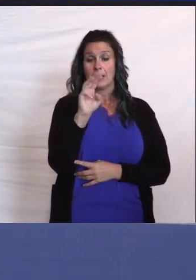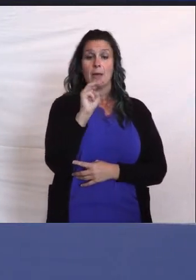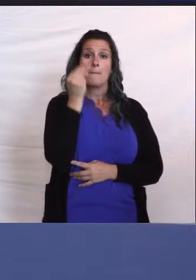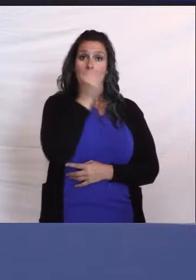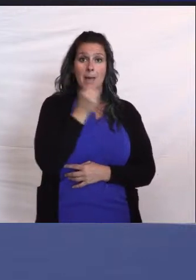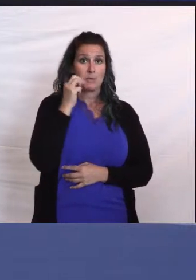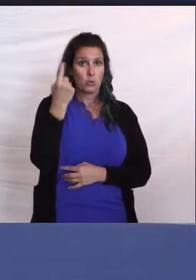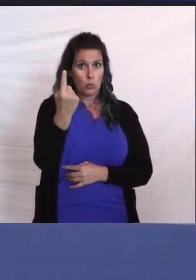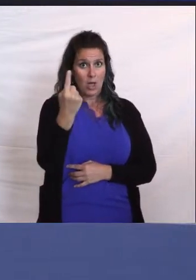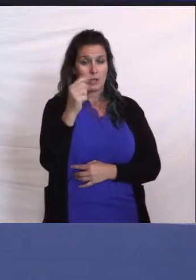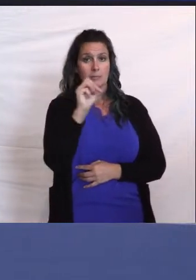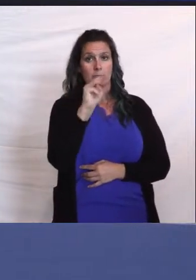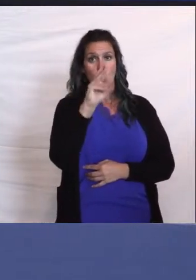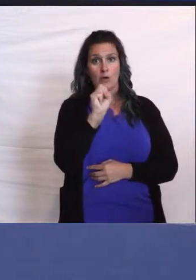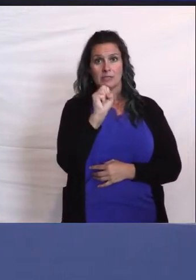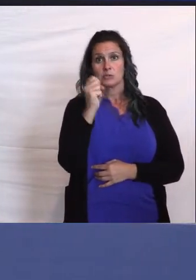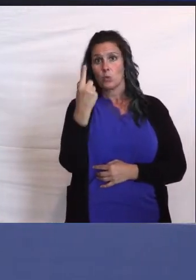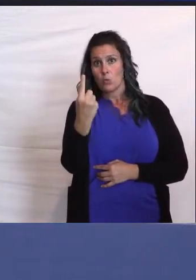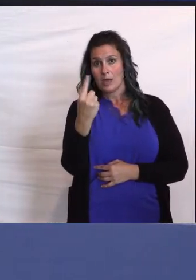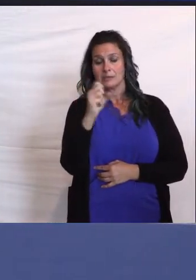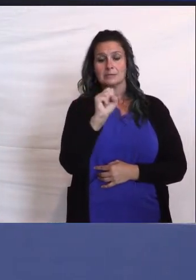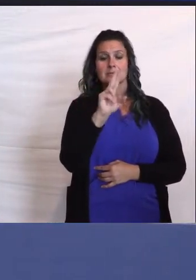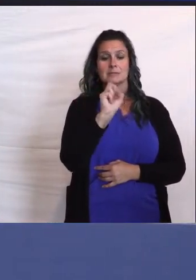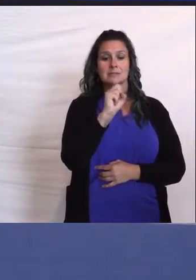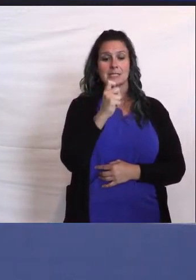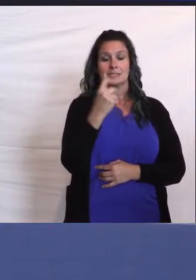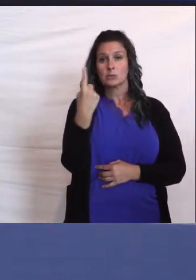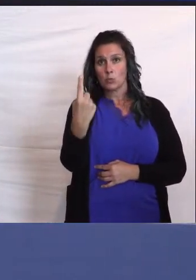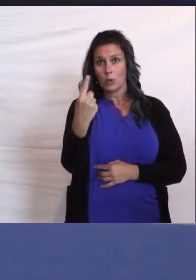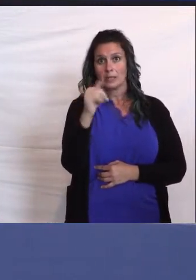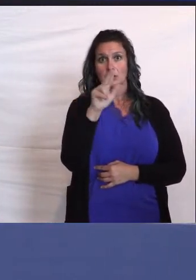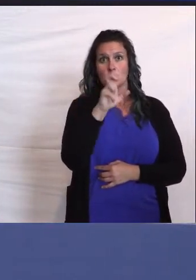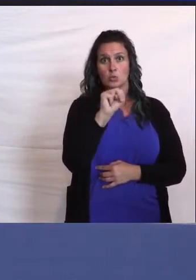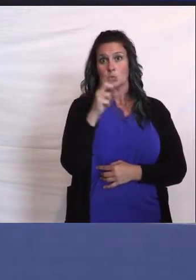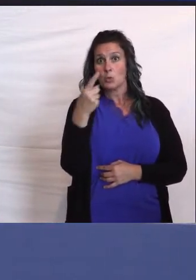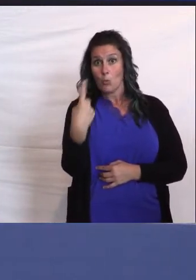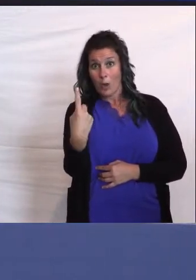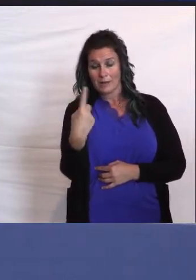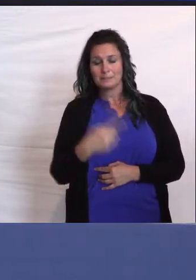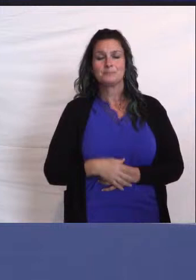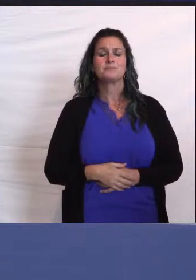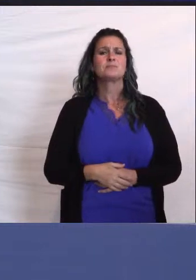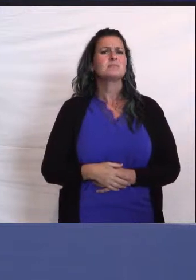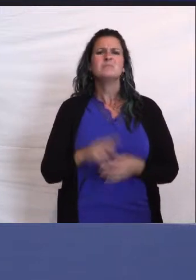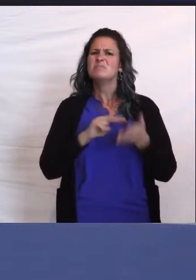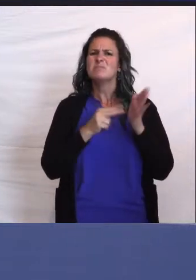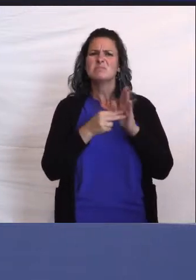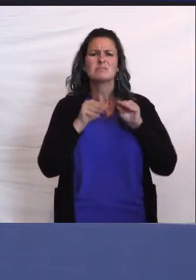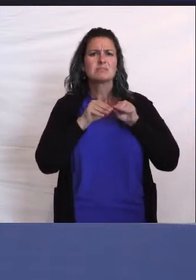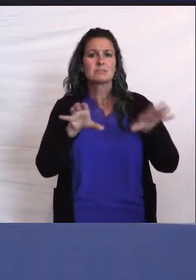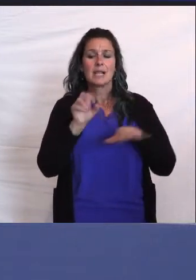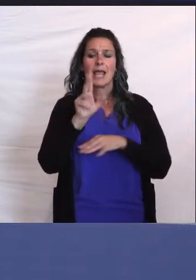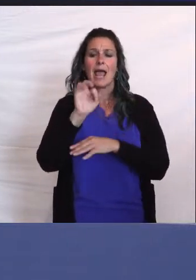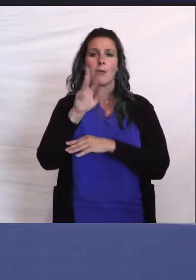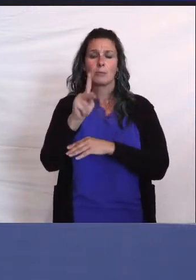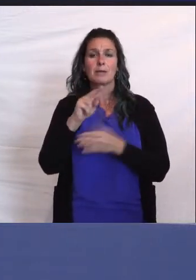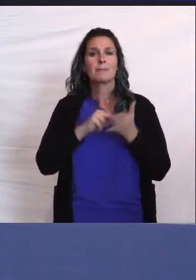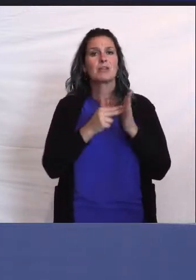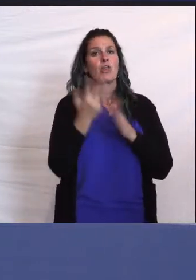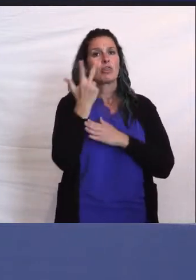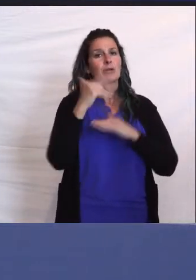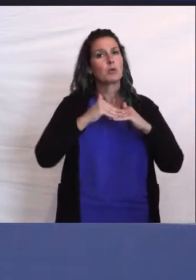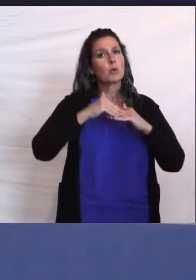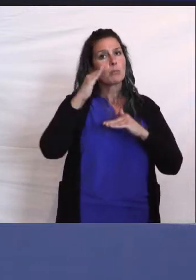Monmouth 1, Morris 1, Sussex 1, and Union 1. The definition of an outbreak is 3 or more